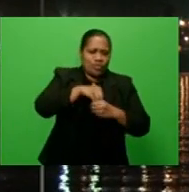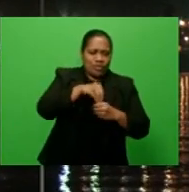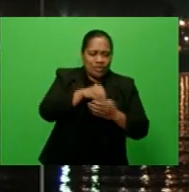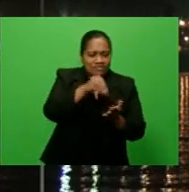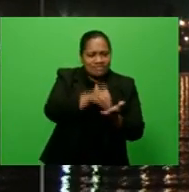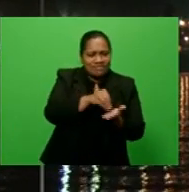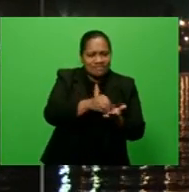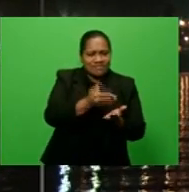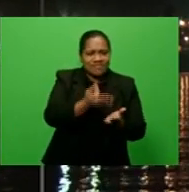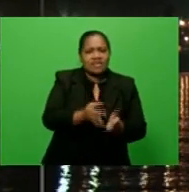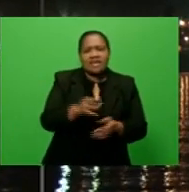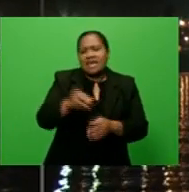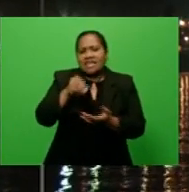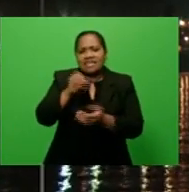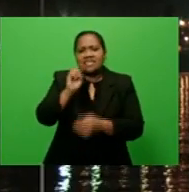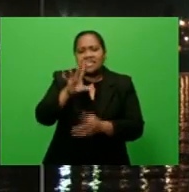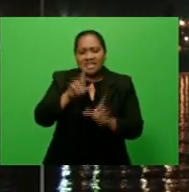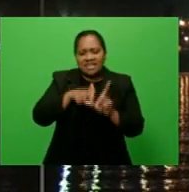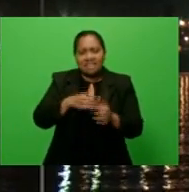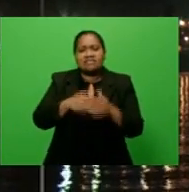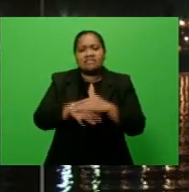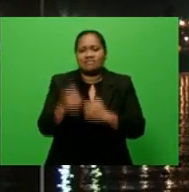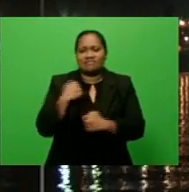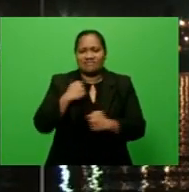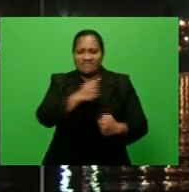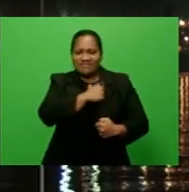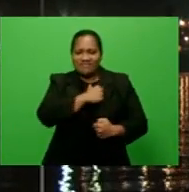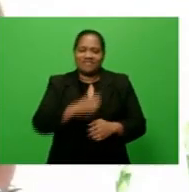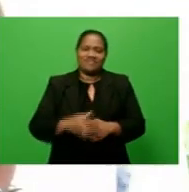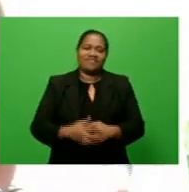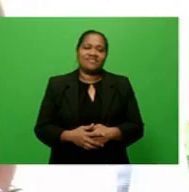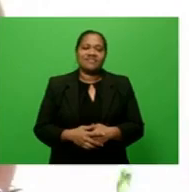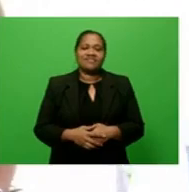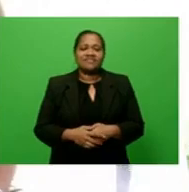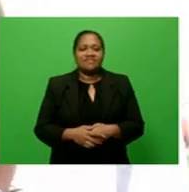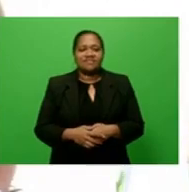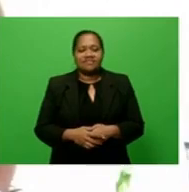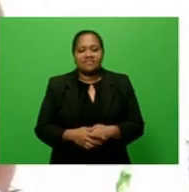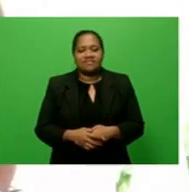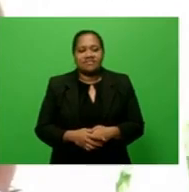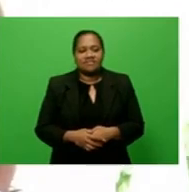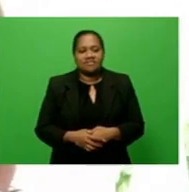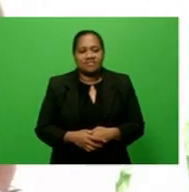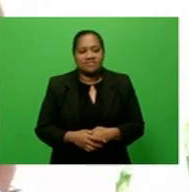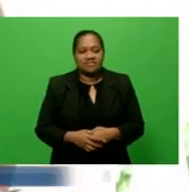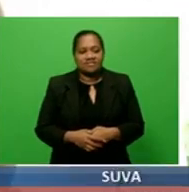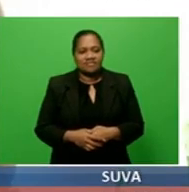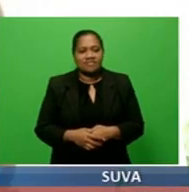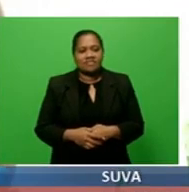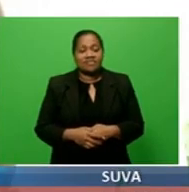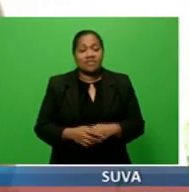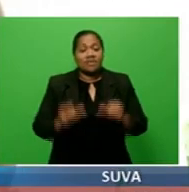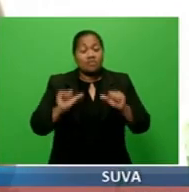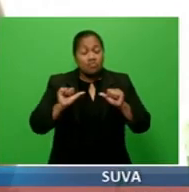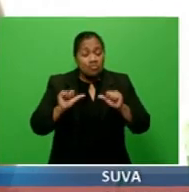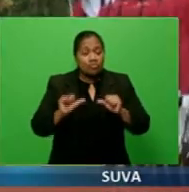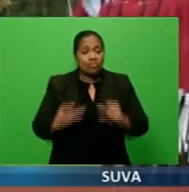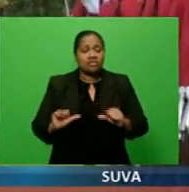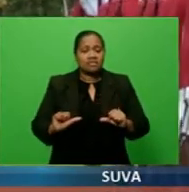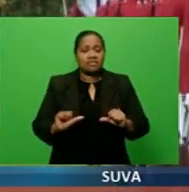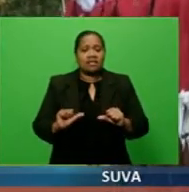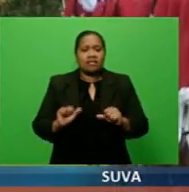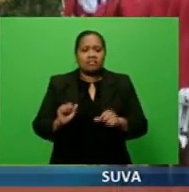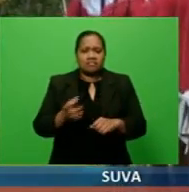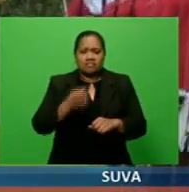their tenure in the force. Chasaina Nunga has more. While he lived The president urged the current